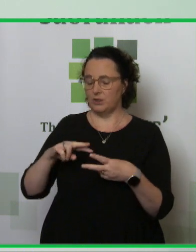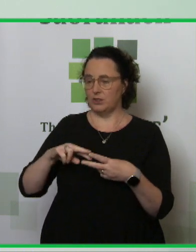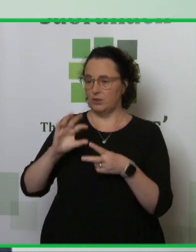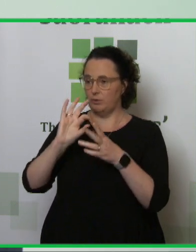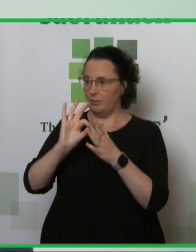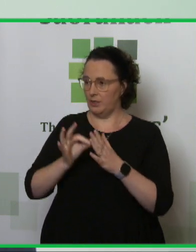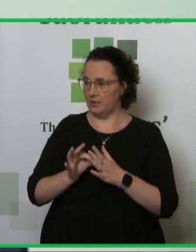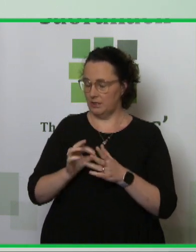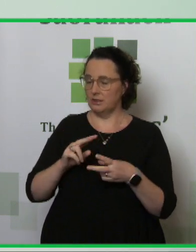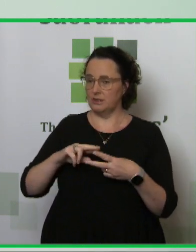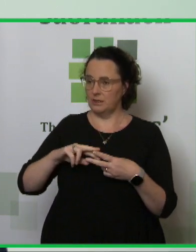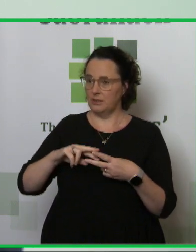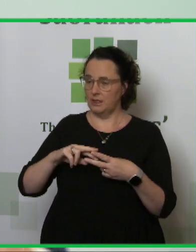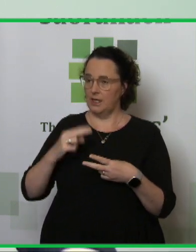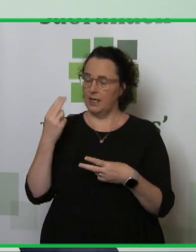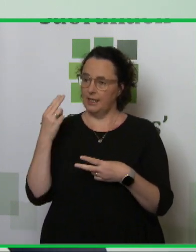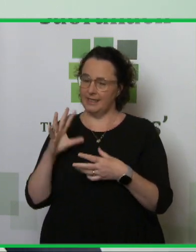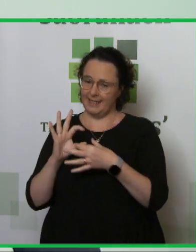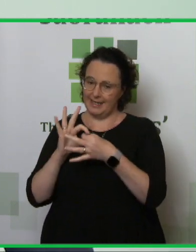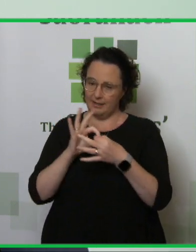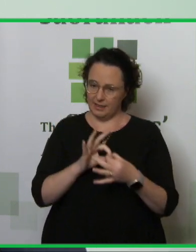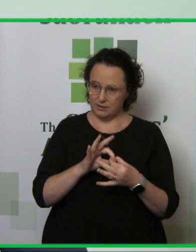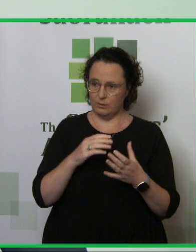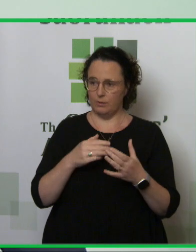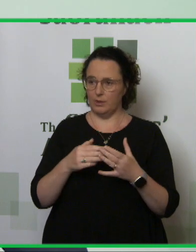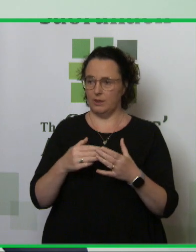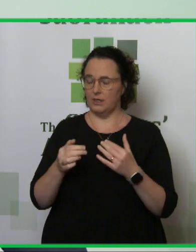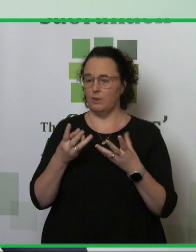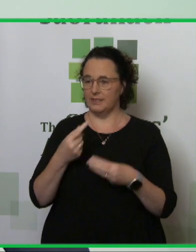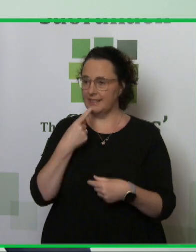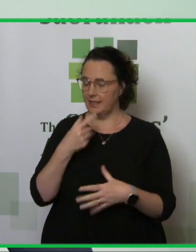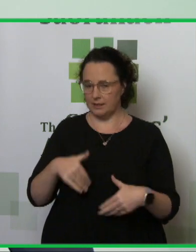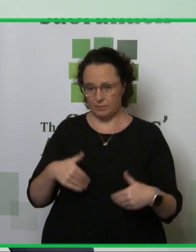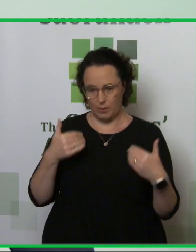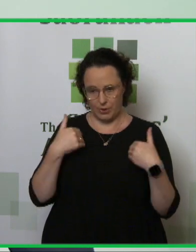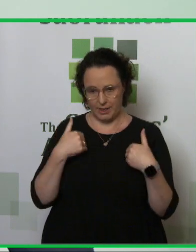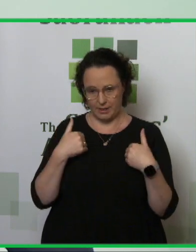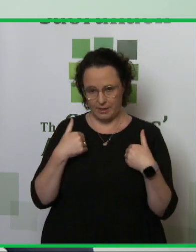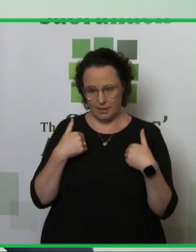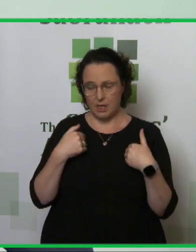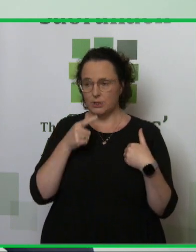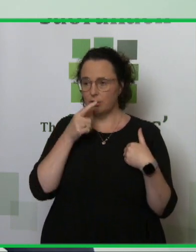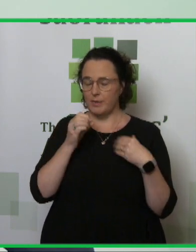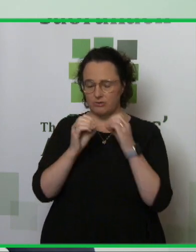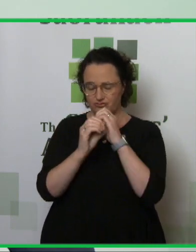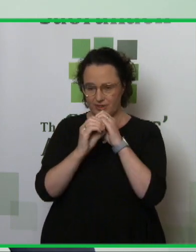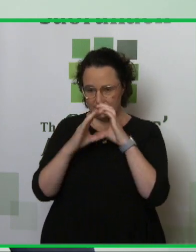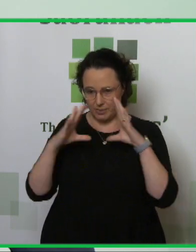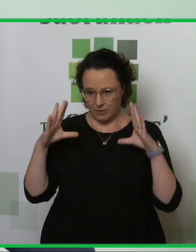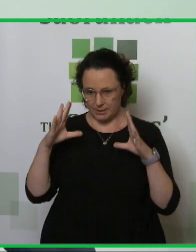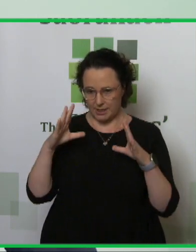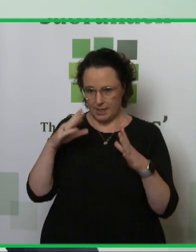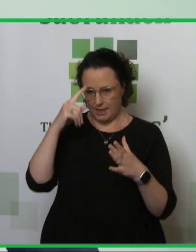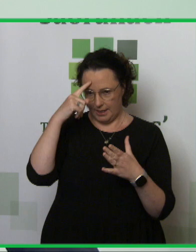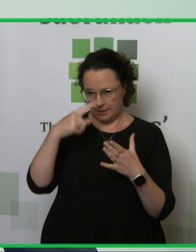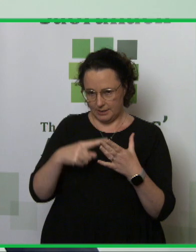really sort of are a nice segue into what I wanted to say this morning. So in terms of transparency and decision-making process, I think